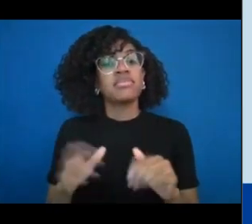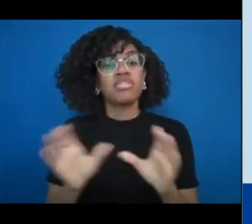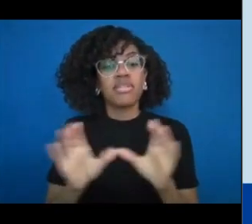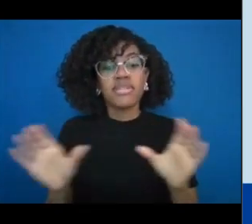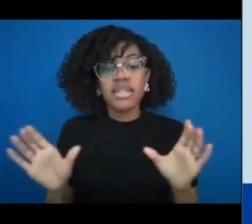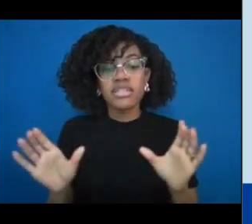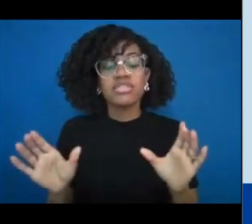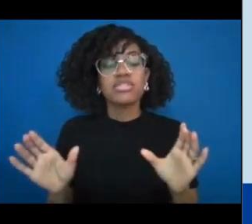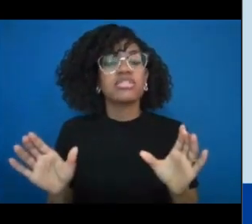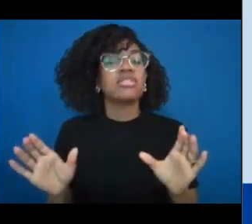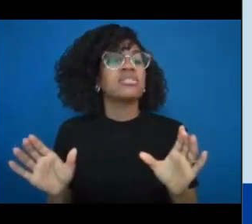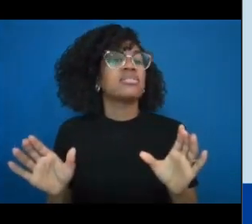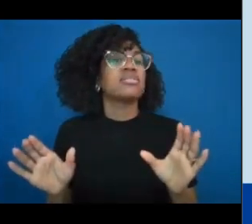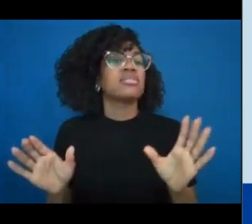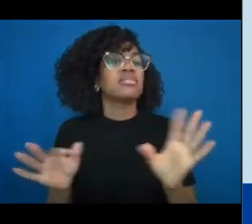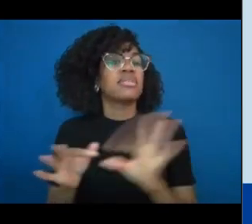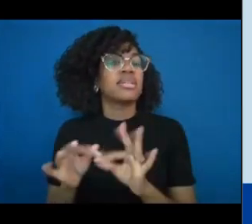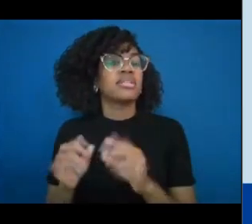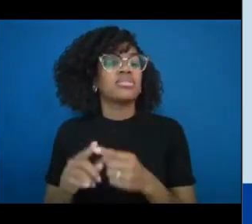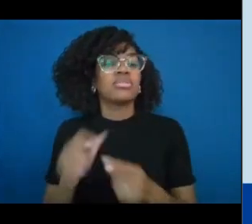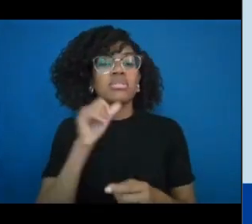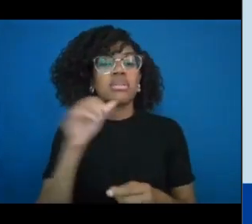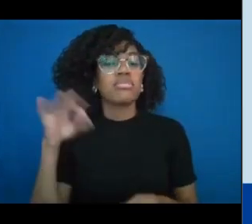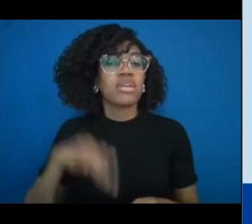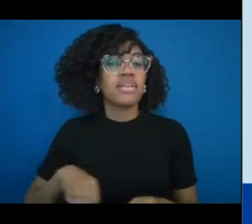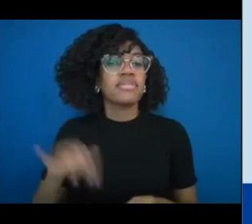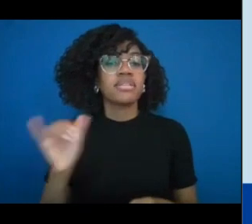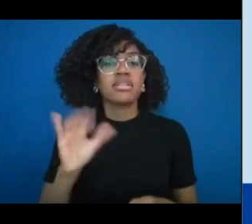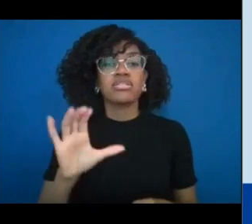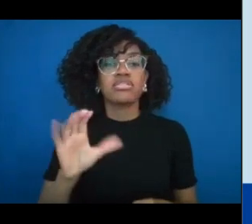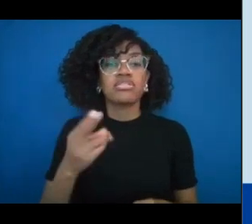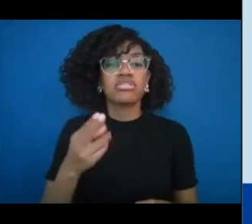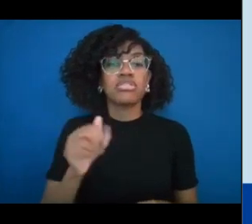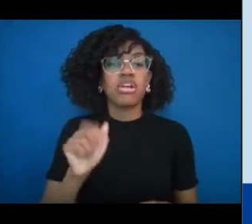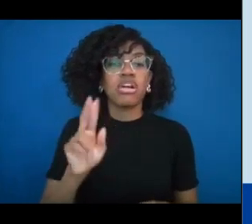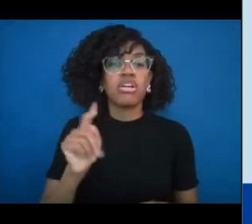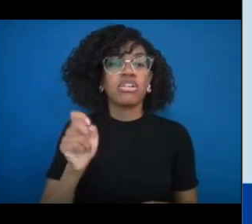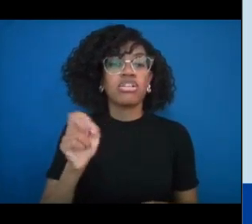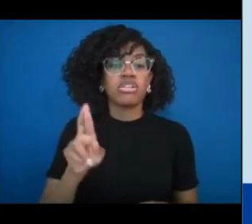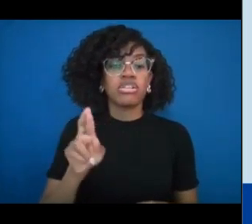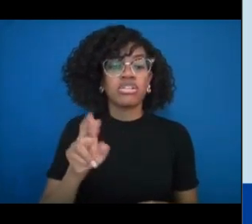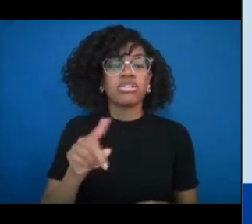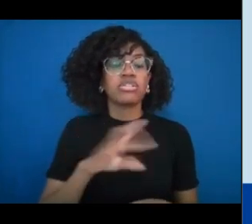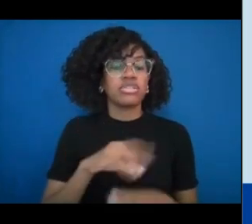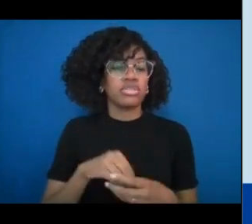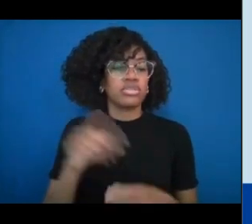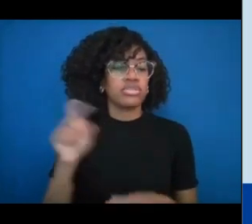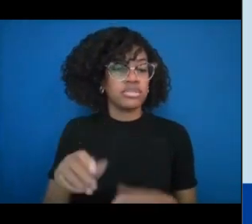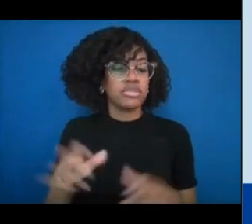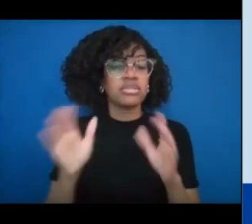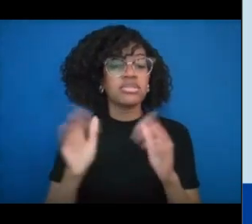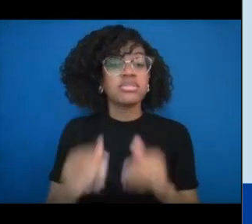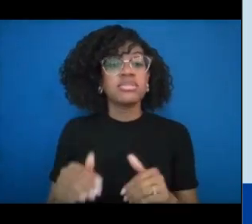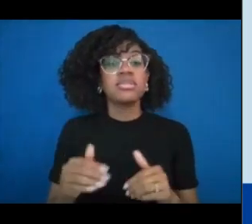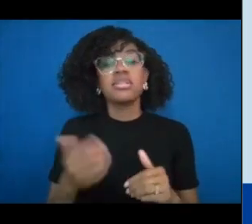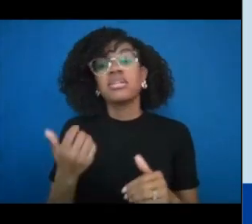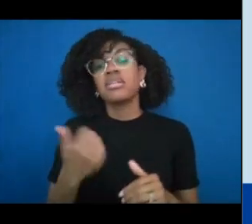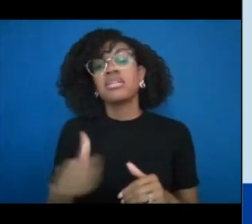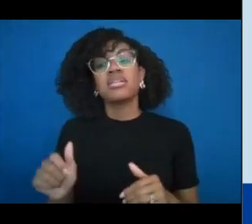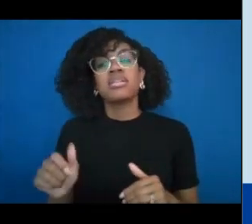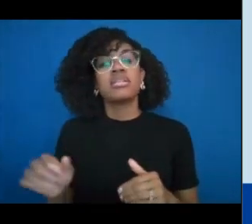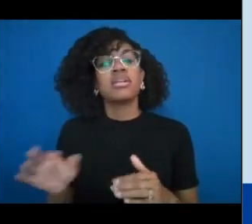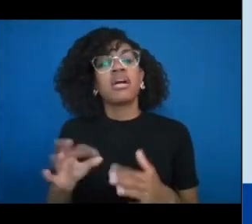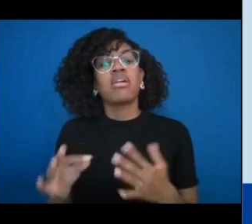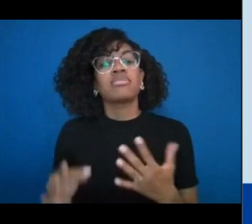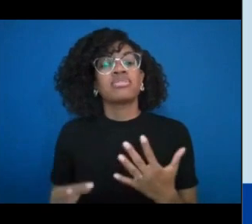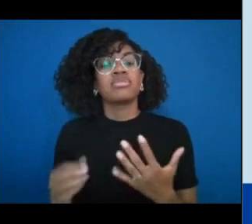associated with being a nonprofit, such as your charter. You need to include those. And then any optional supporting